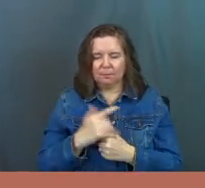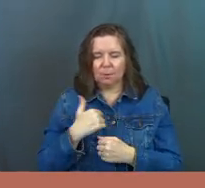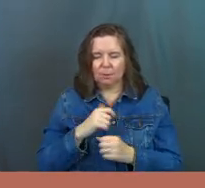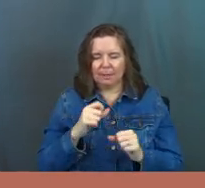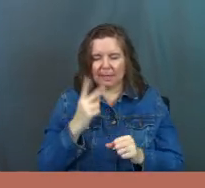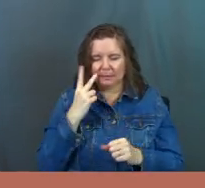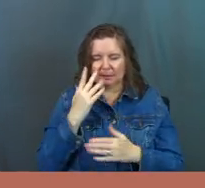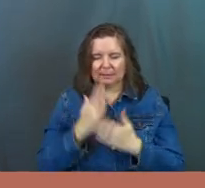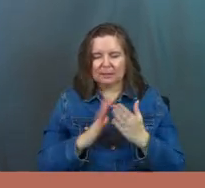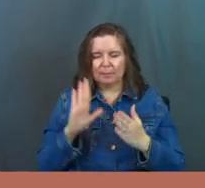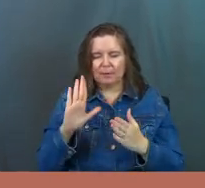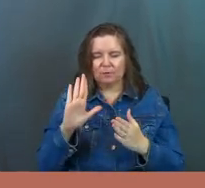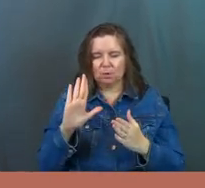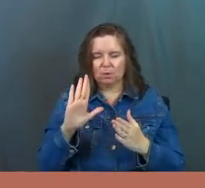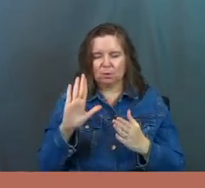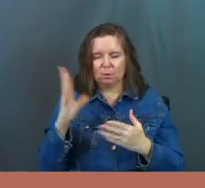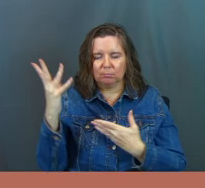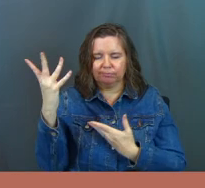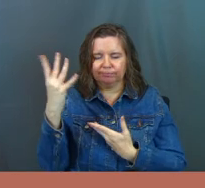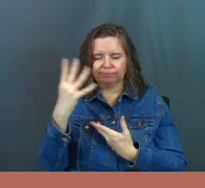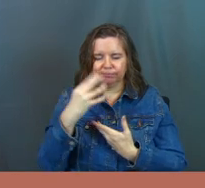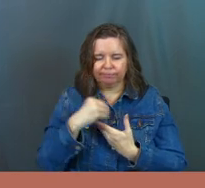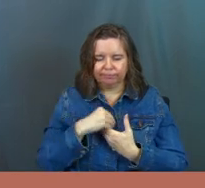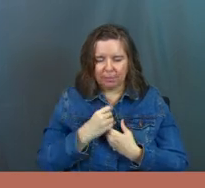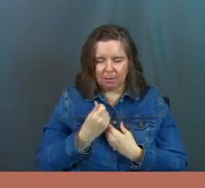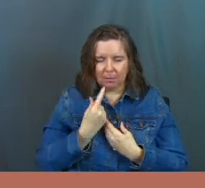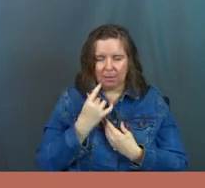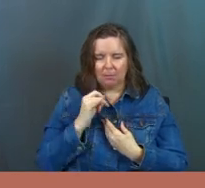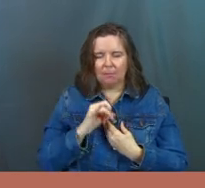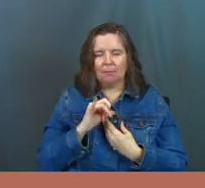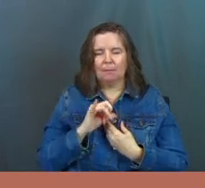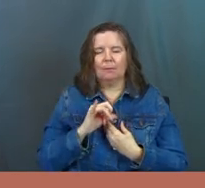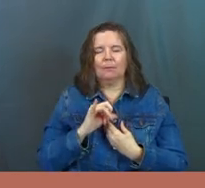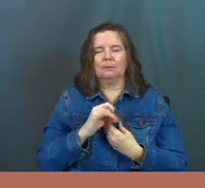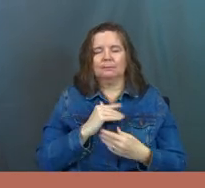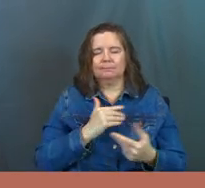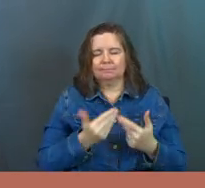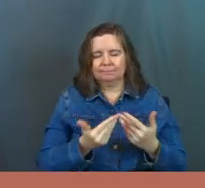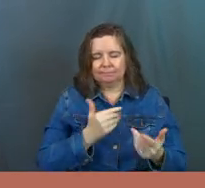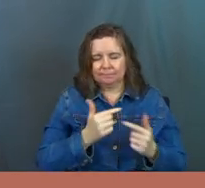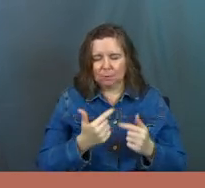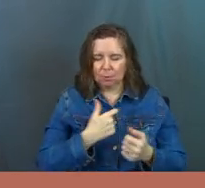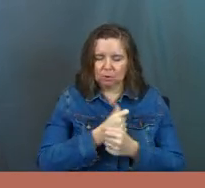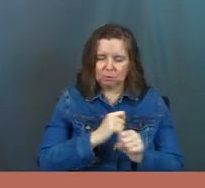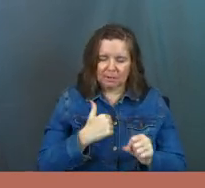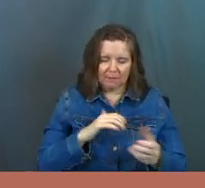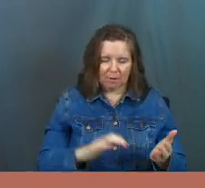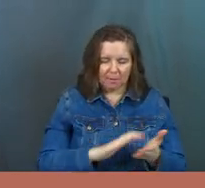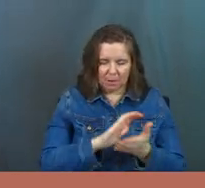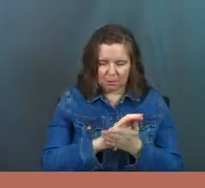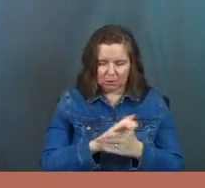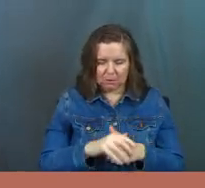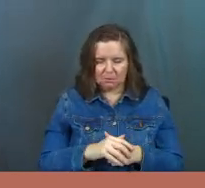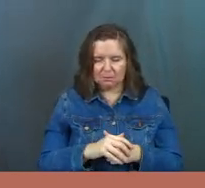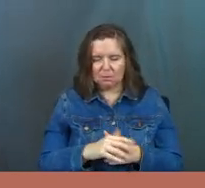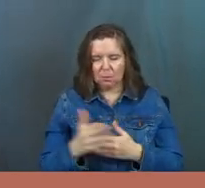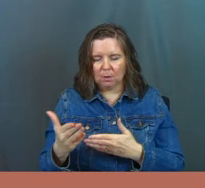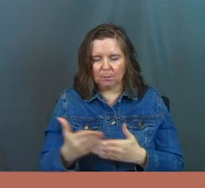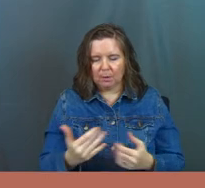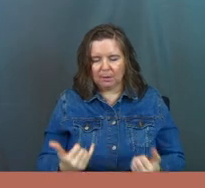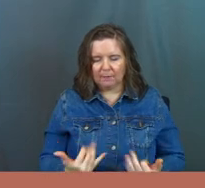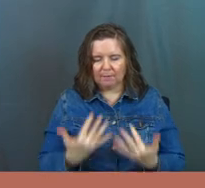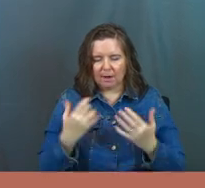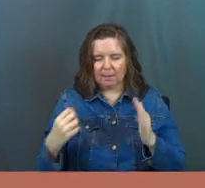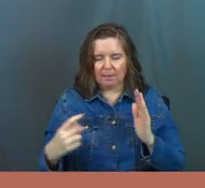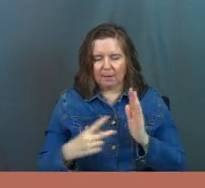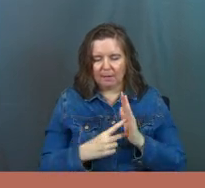we can see some of your sanity come back to our insanity. Jesus, would you save our marriages? Would you bring the